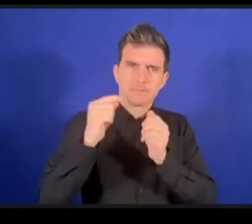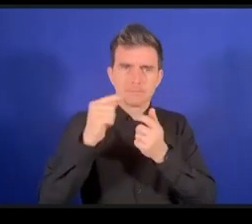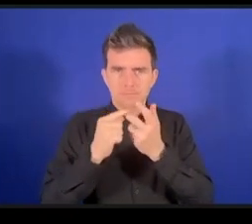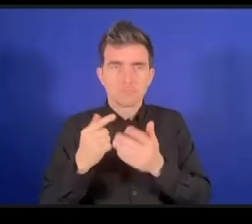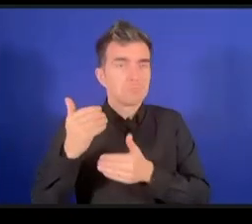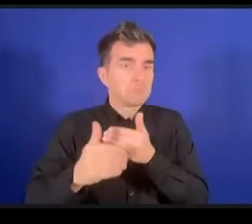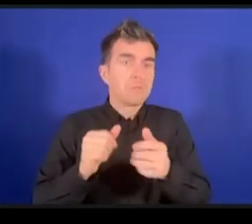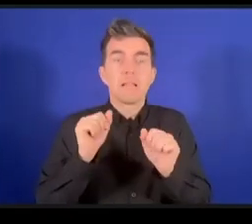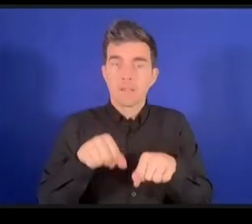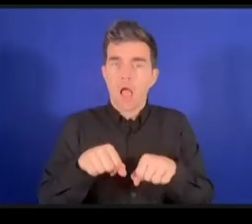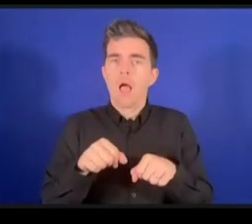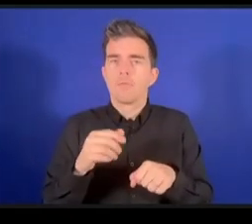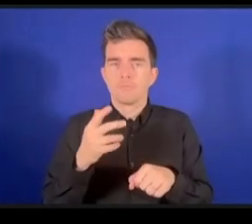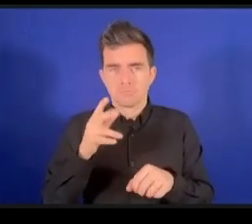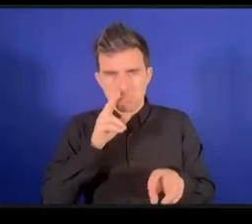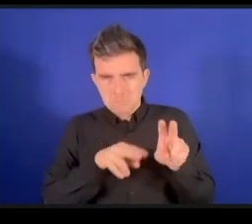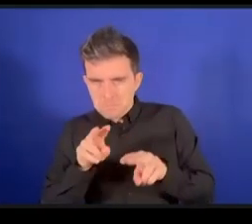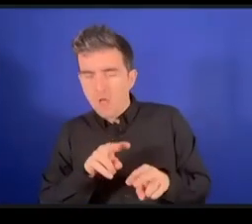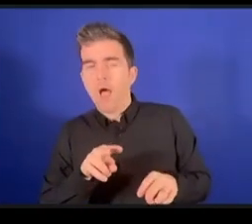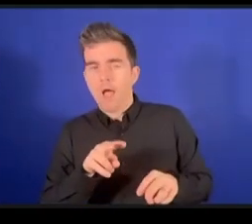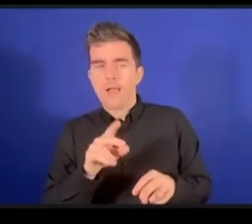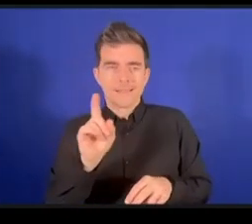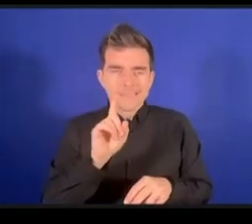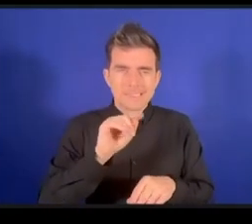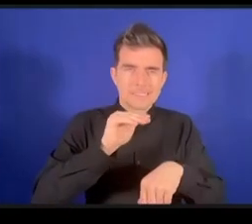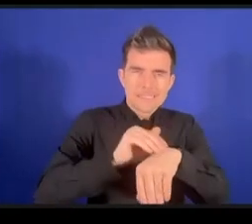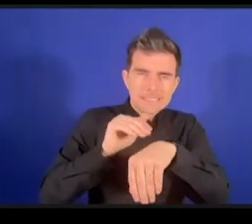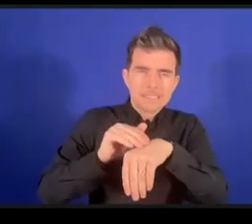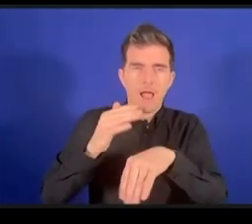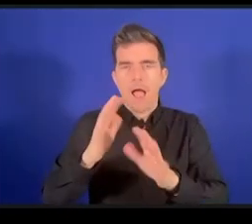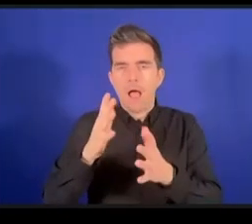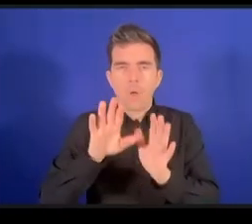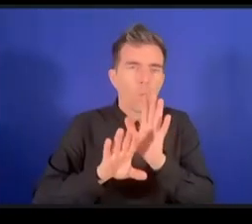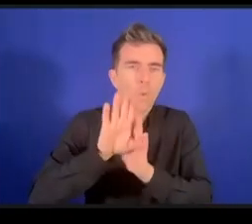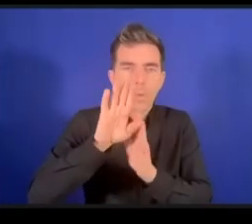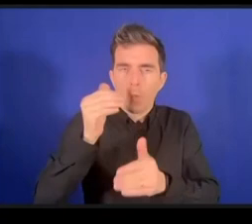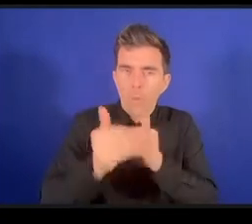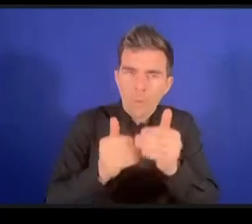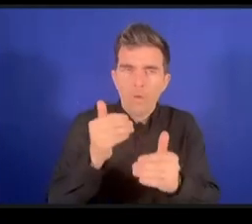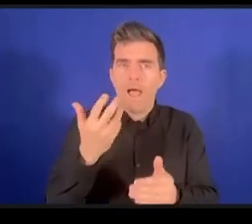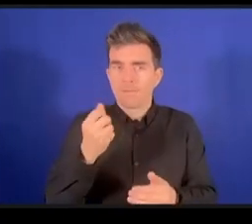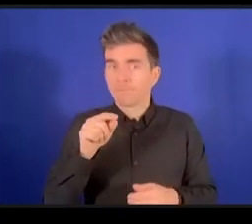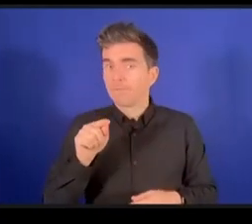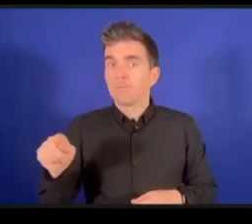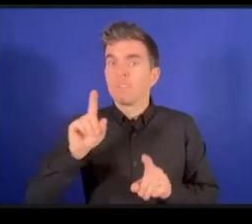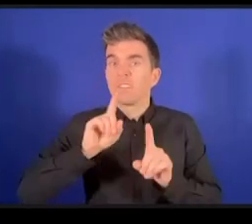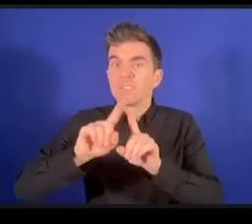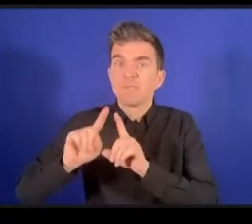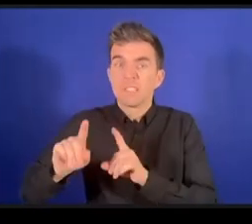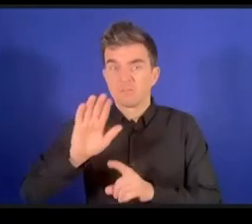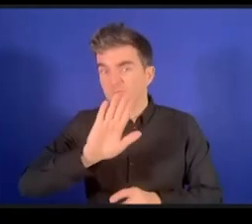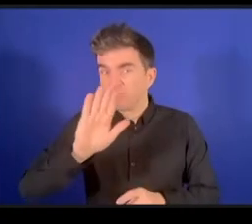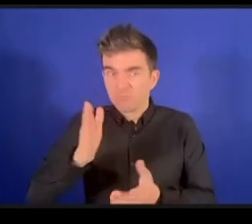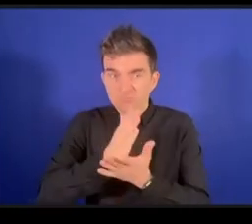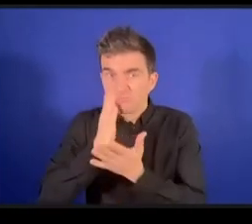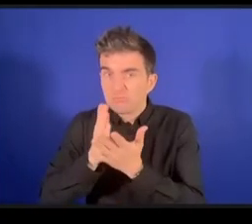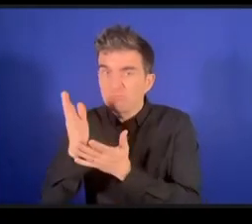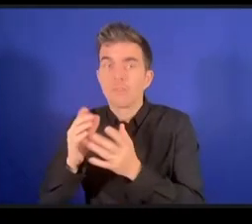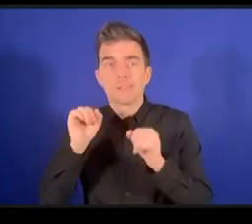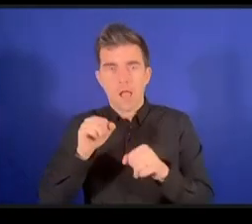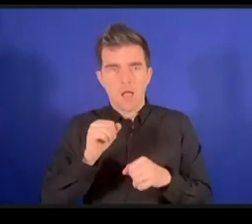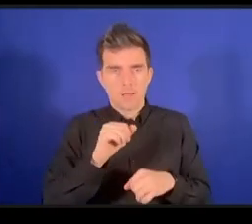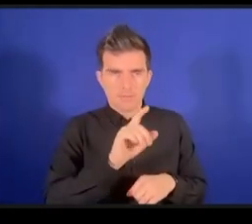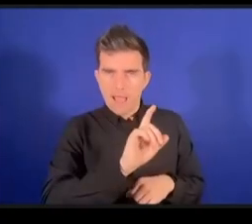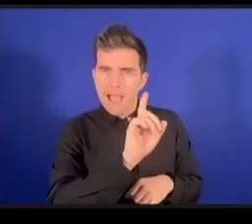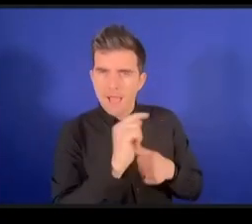Those could include requirements and training programs for training the persons without disabilities about